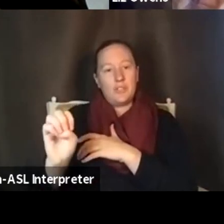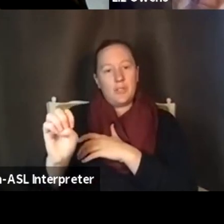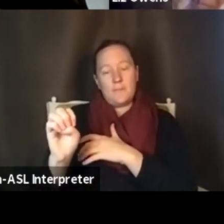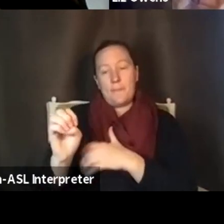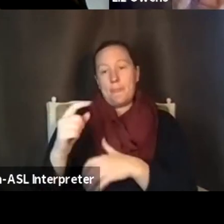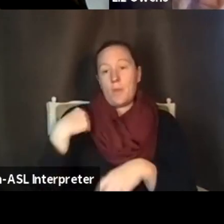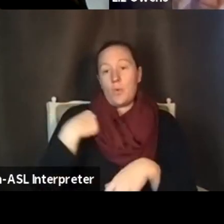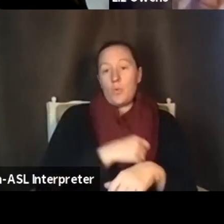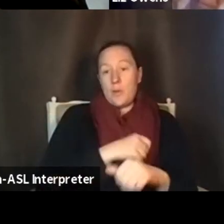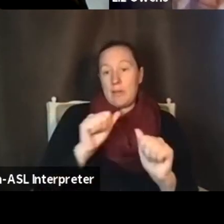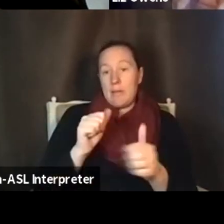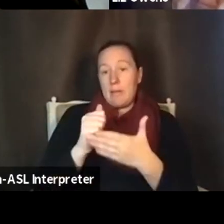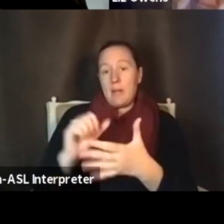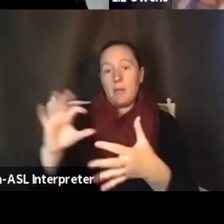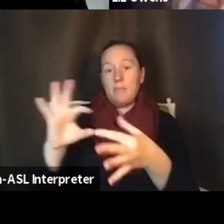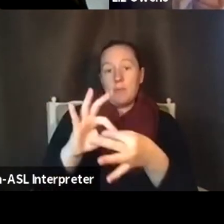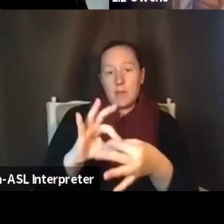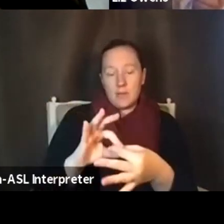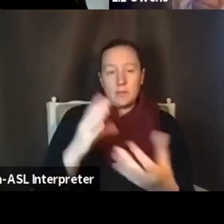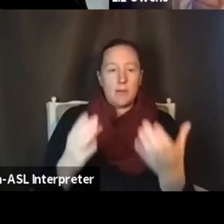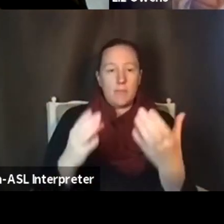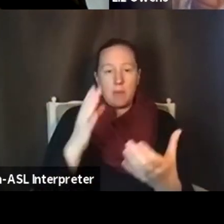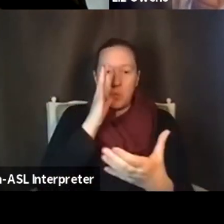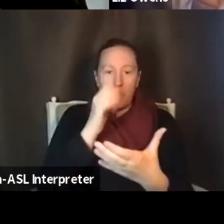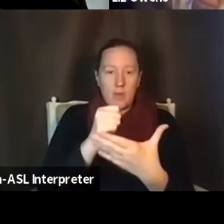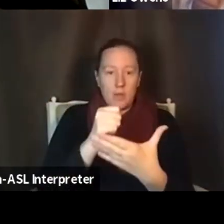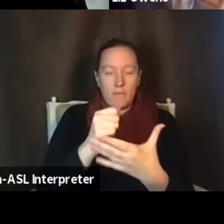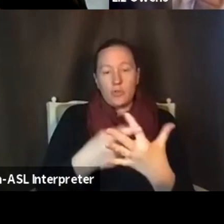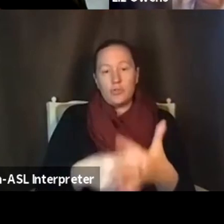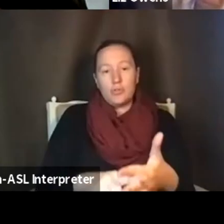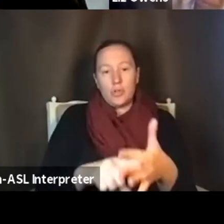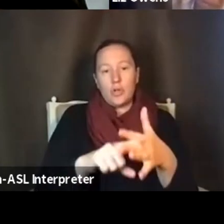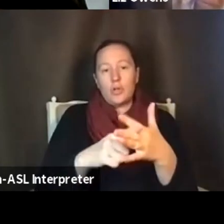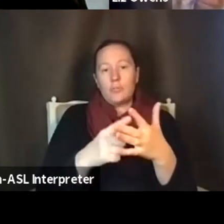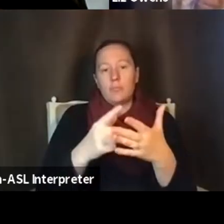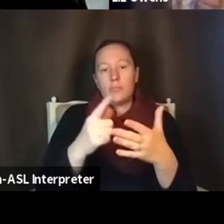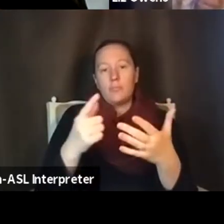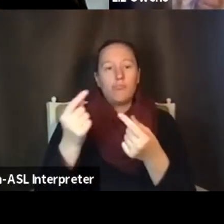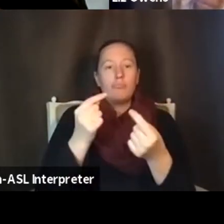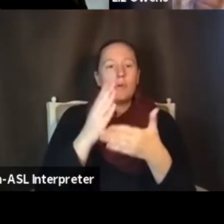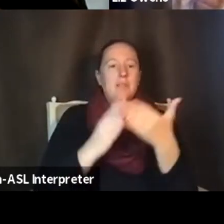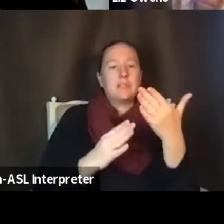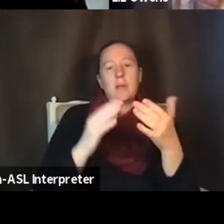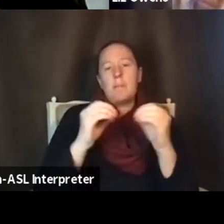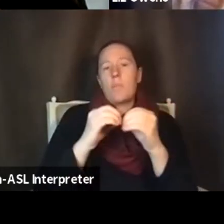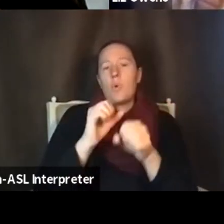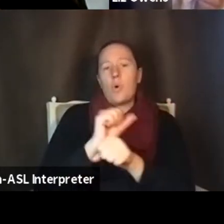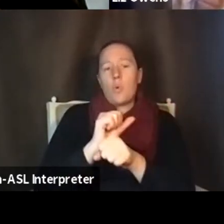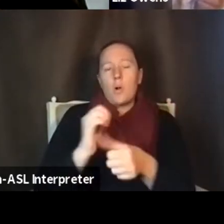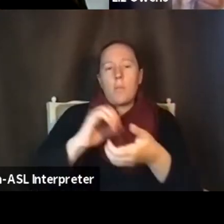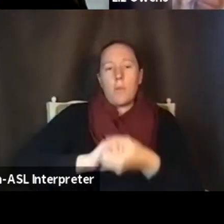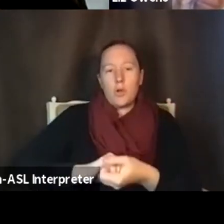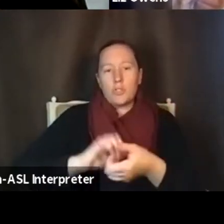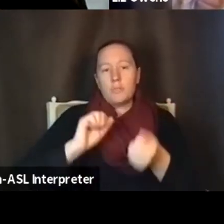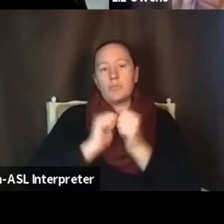connect folks, and it might be helpful to start doing some more work around partnerships with